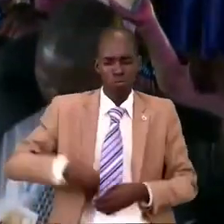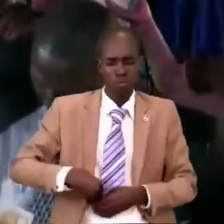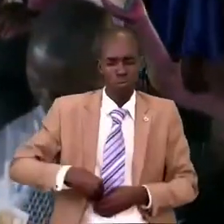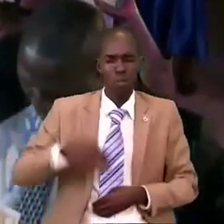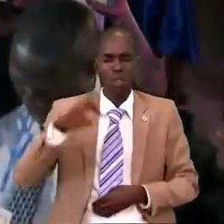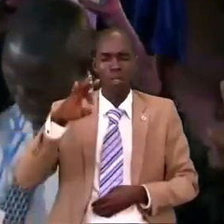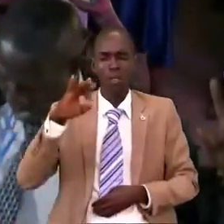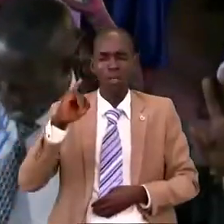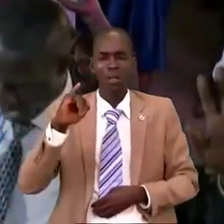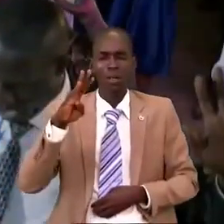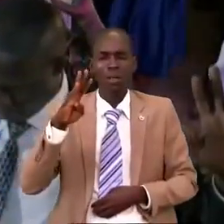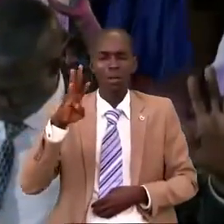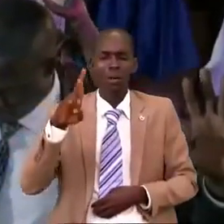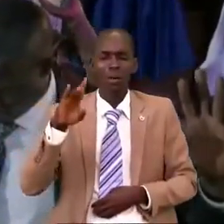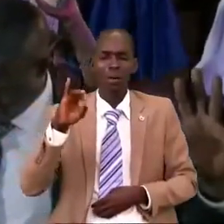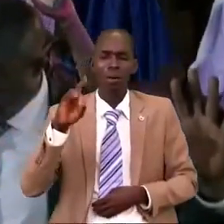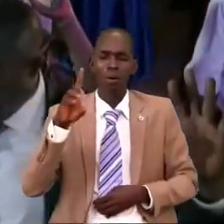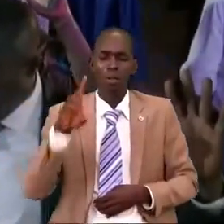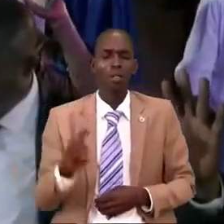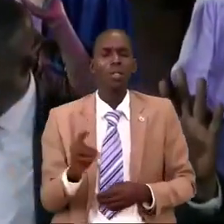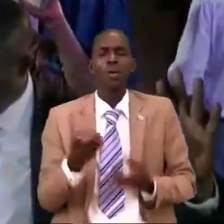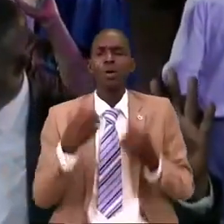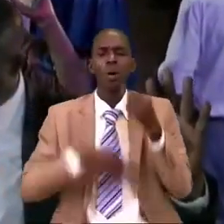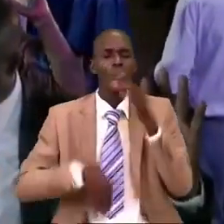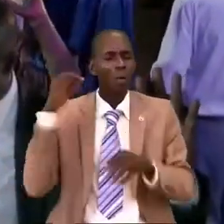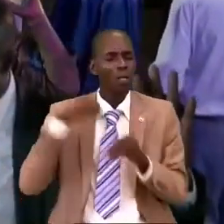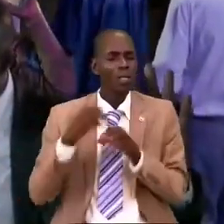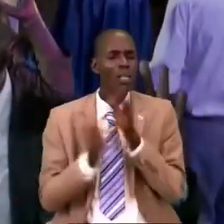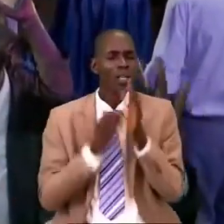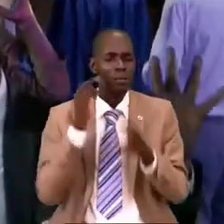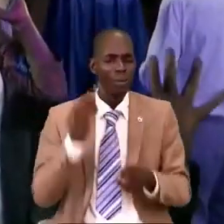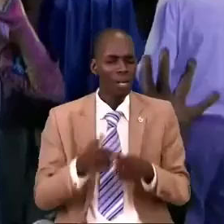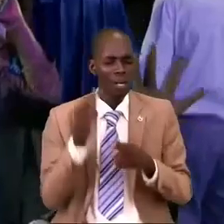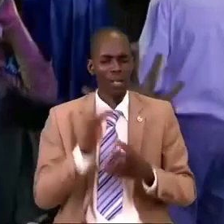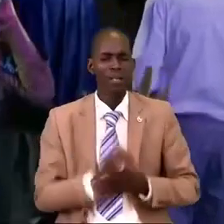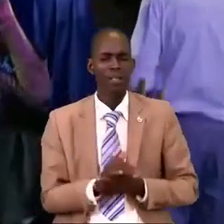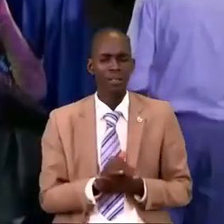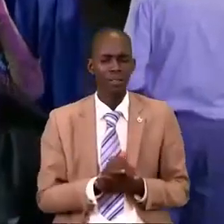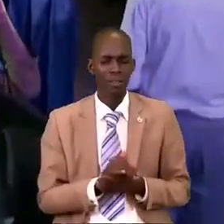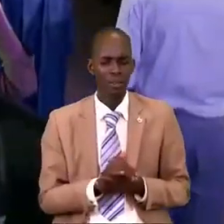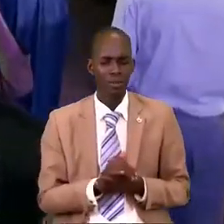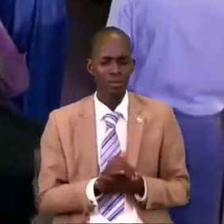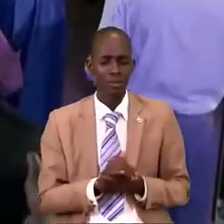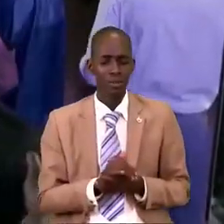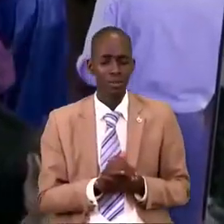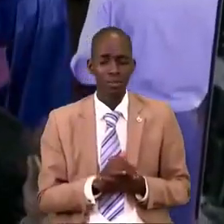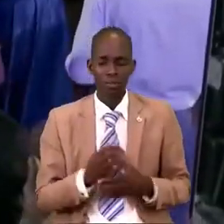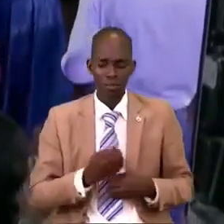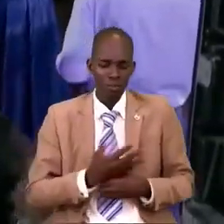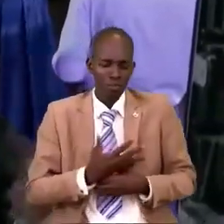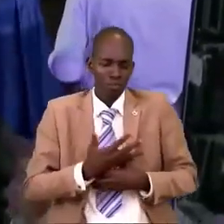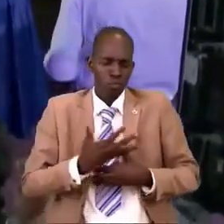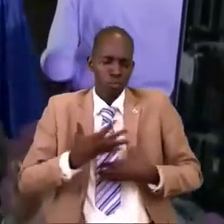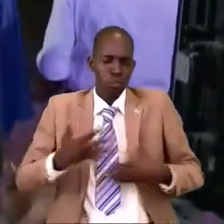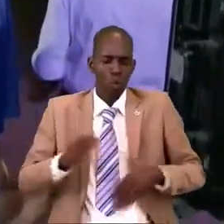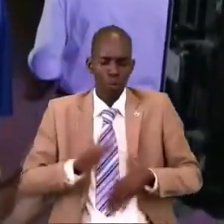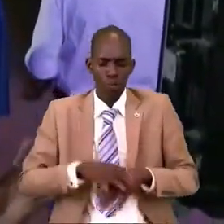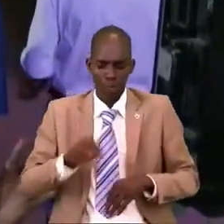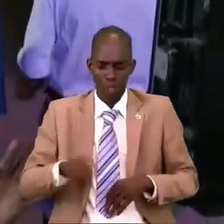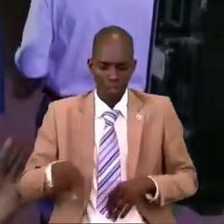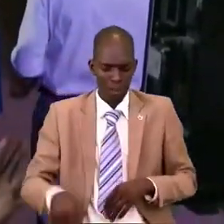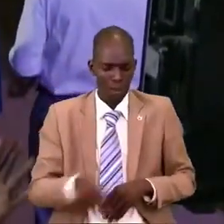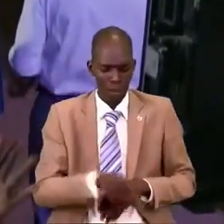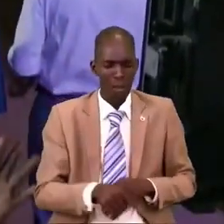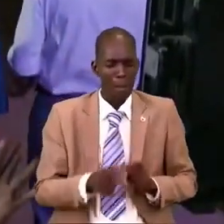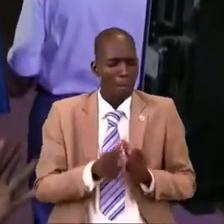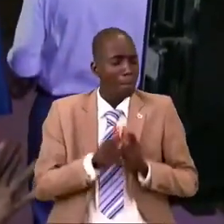Elephantiasis, big legs, I pray that balloon will be deflated right now. Touch them and